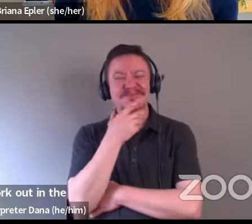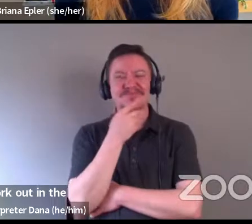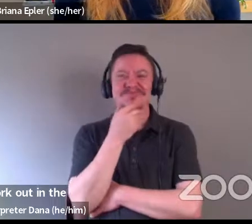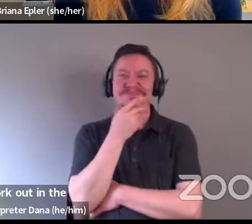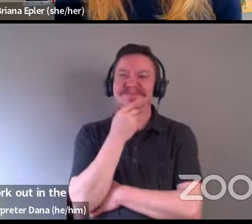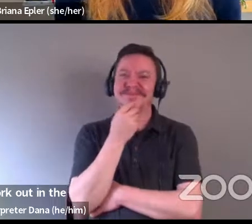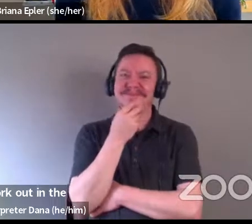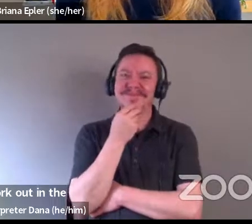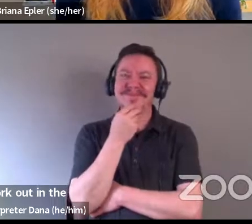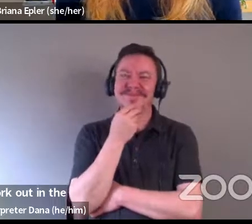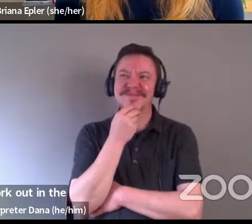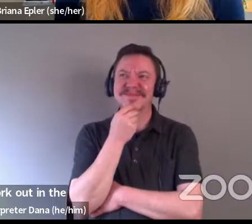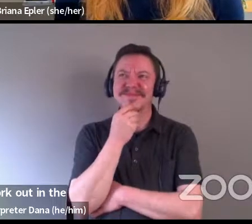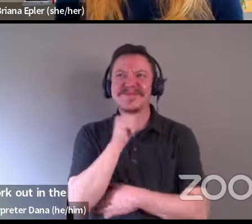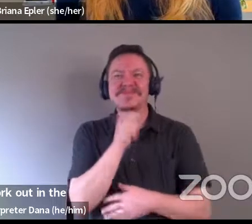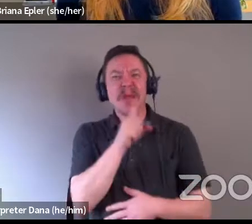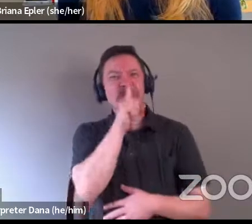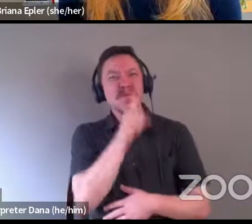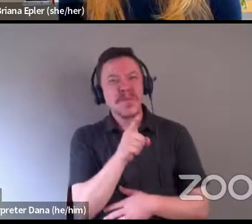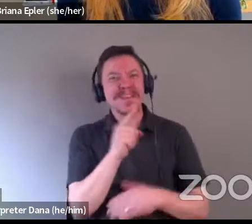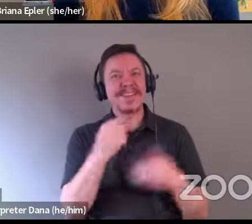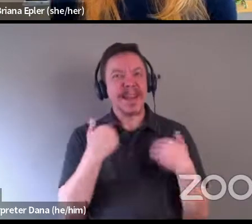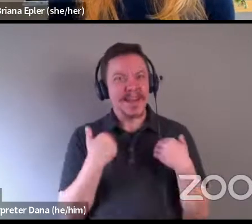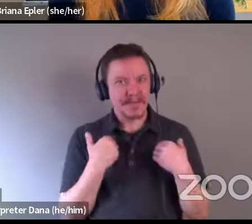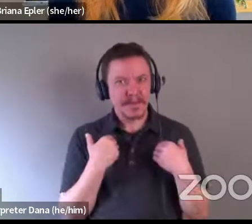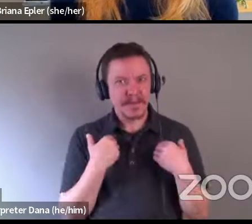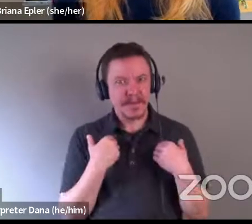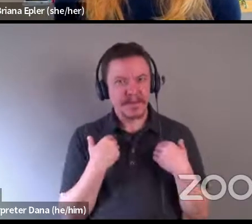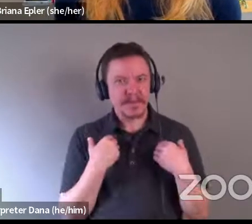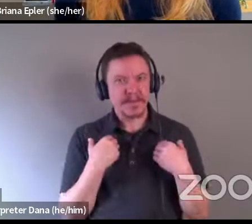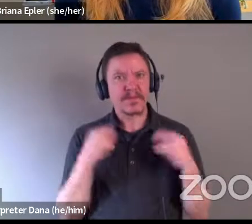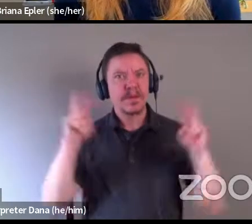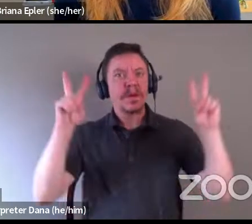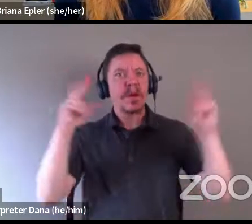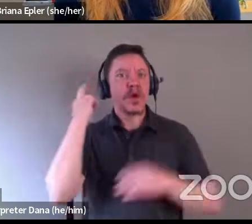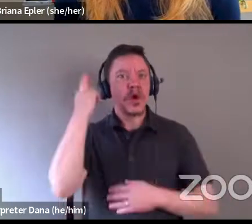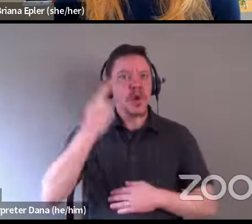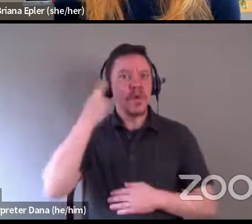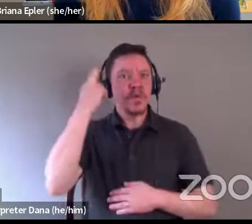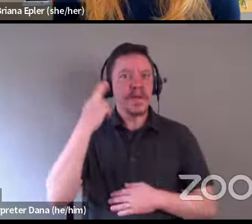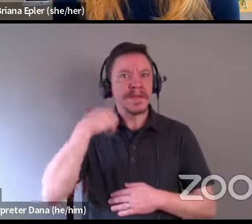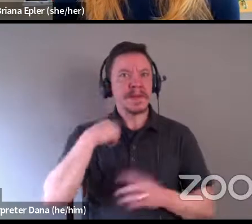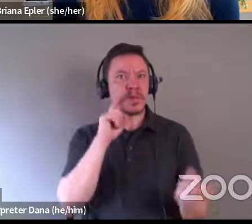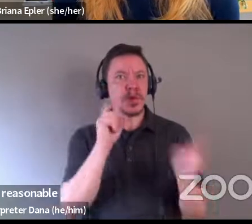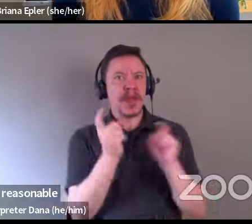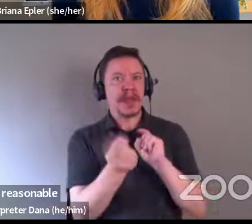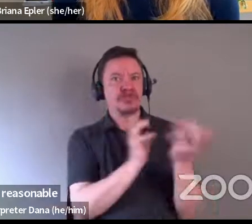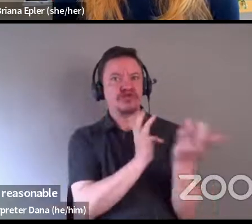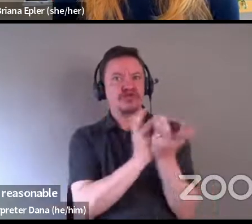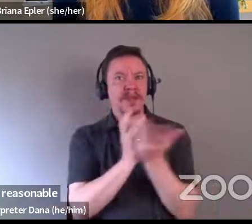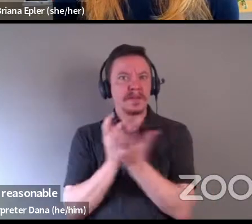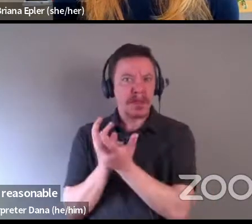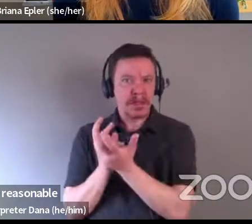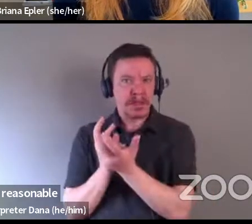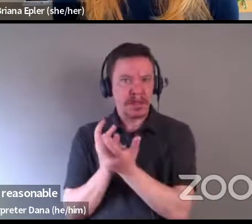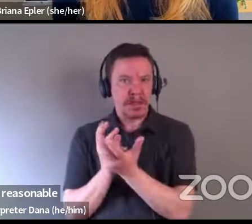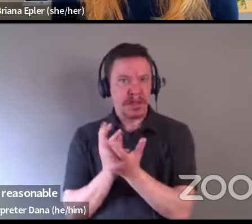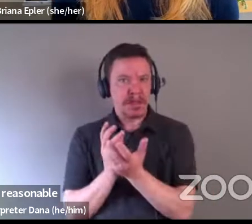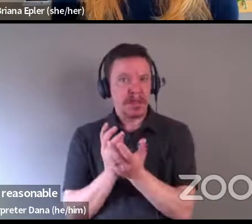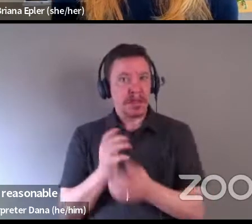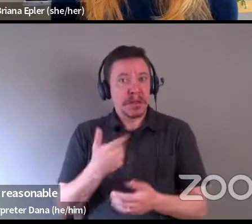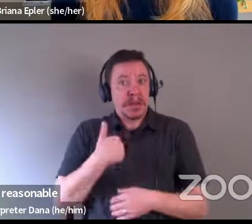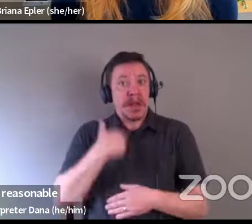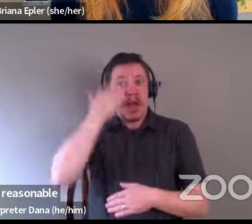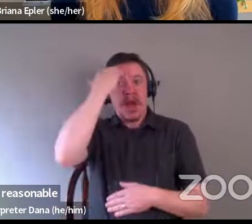there's no such thing as reasonable adjustments and things like that that I know about in